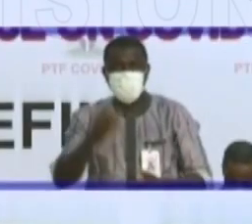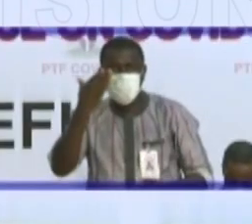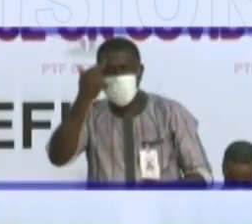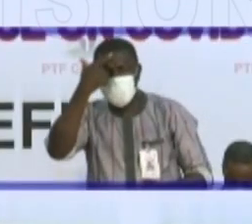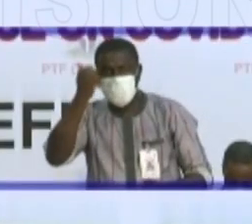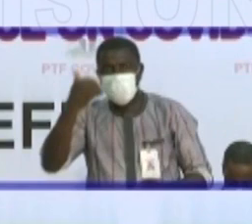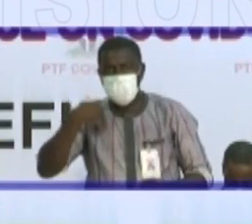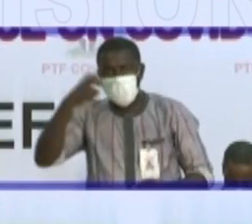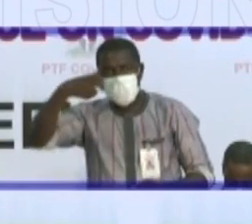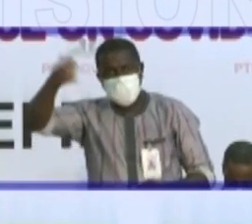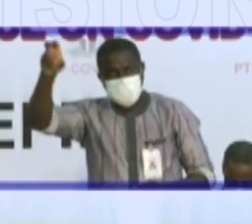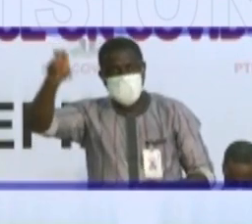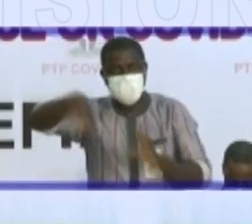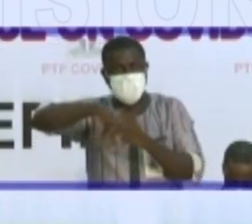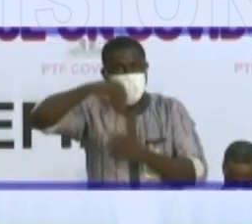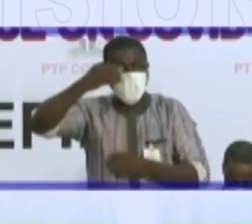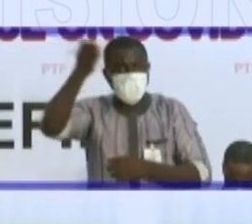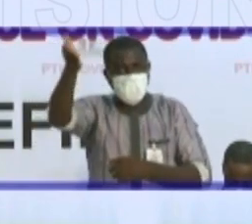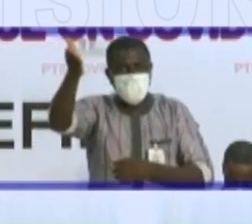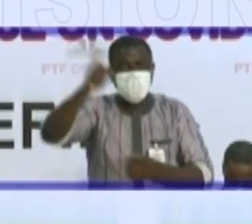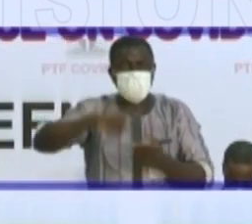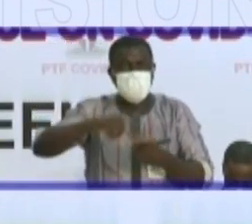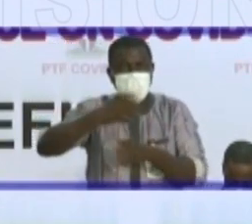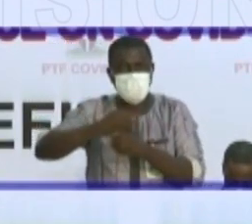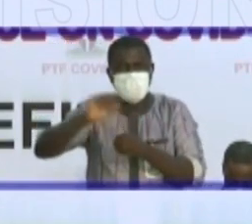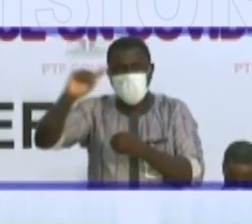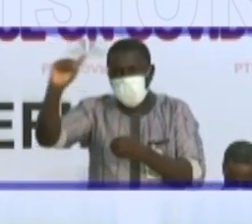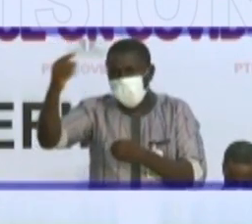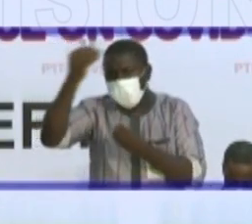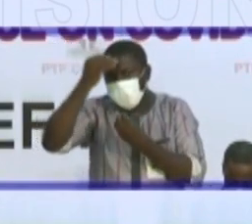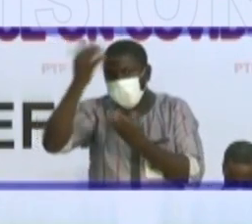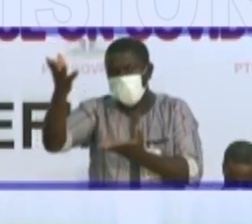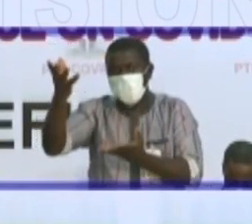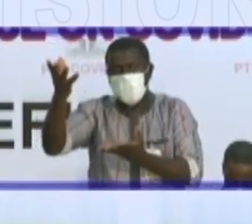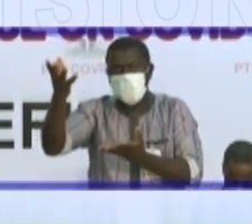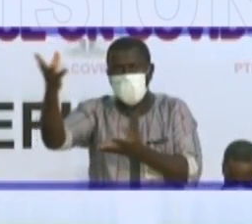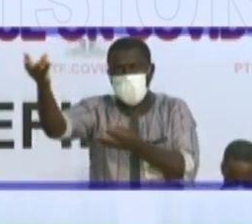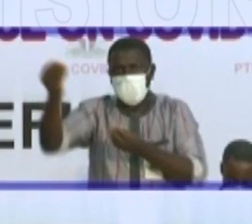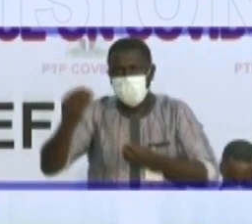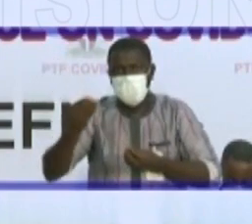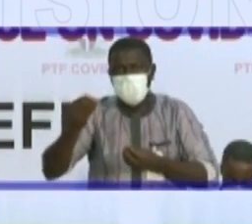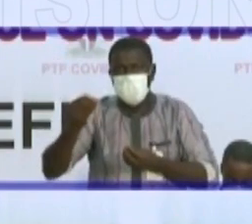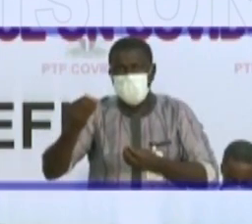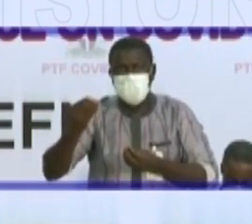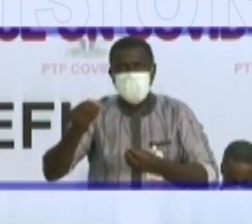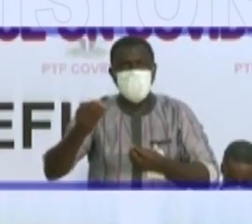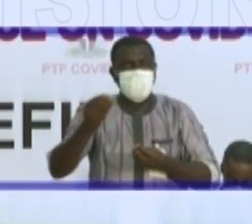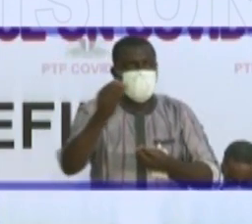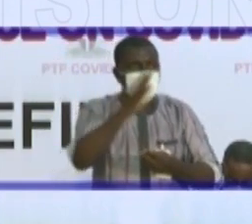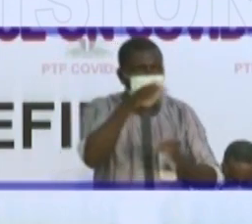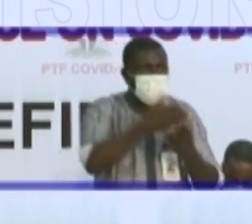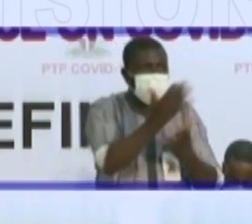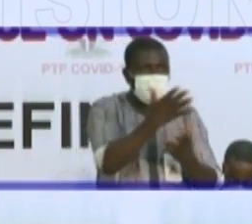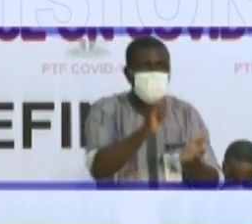to the fields to have a first-hand assessment of the things that we set out